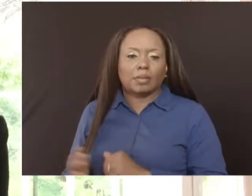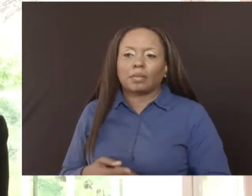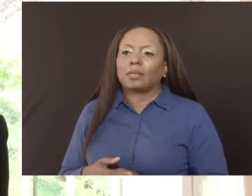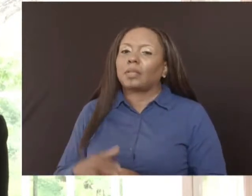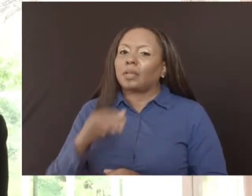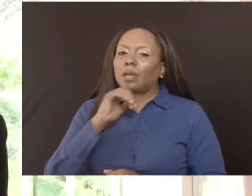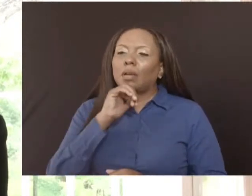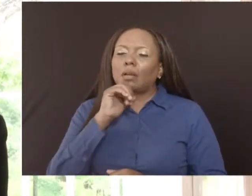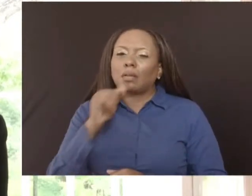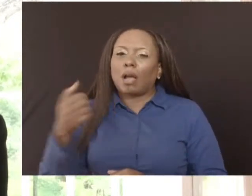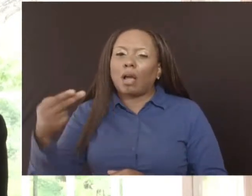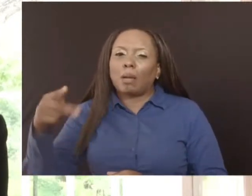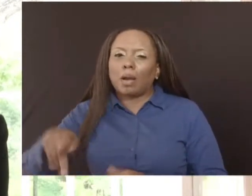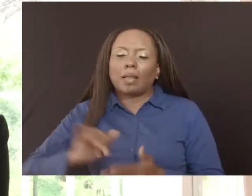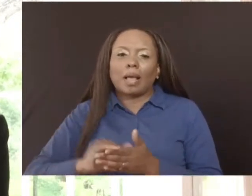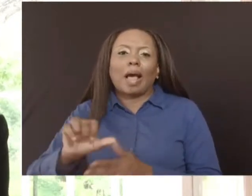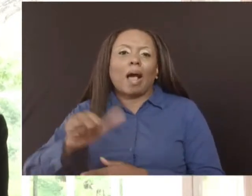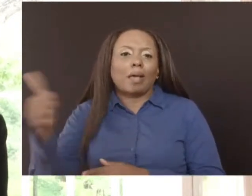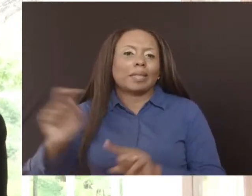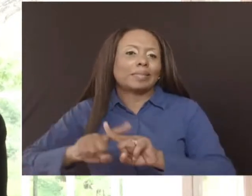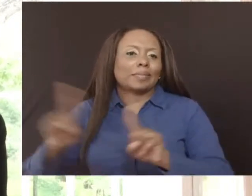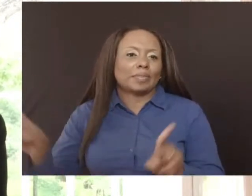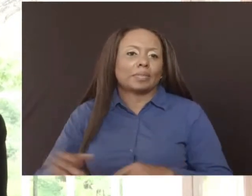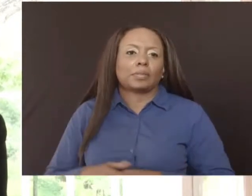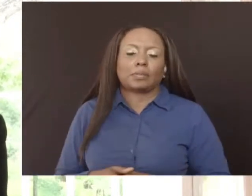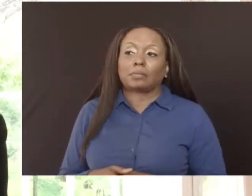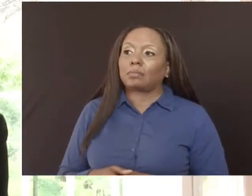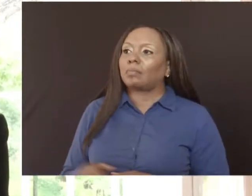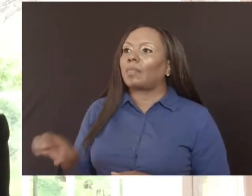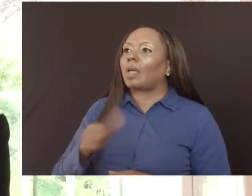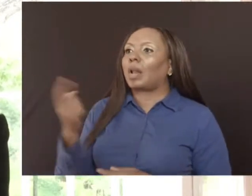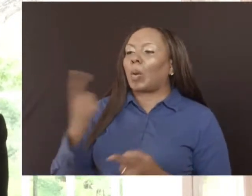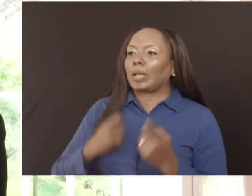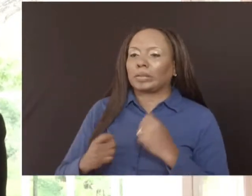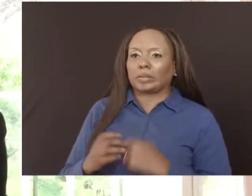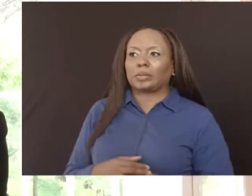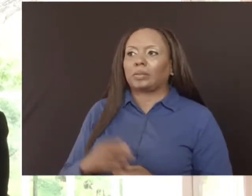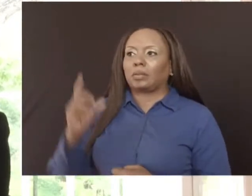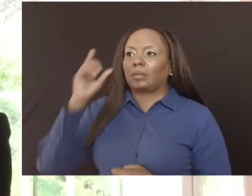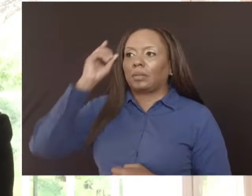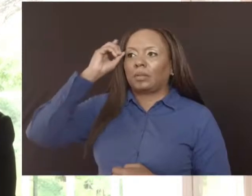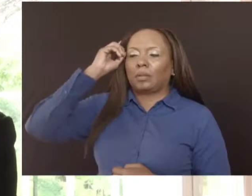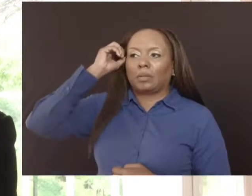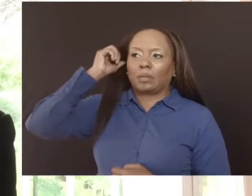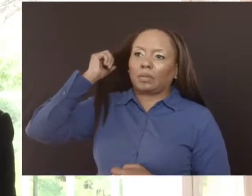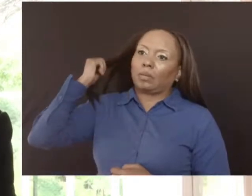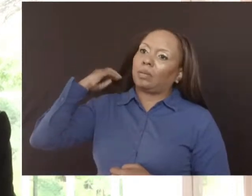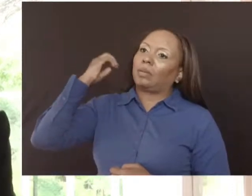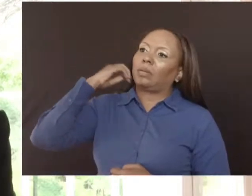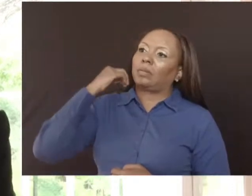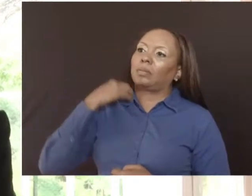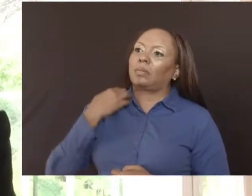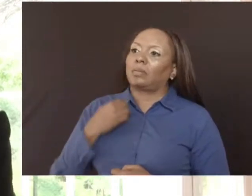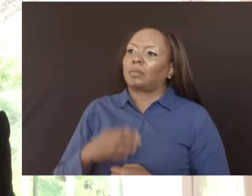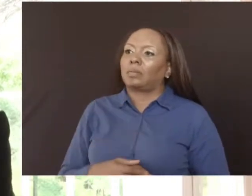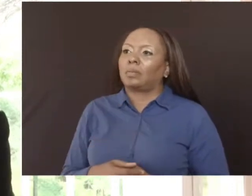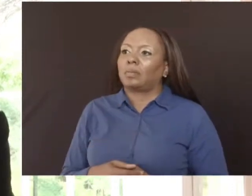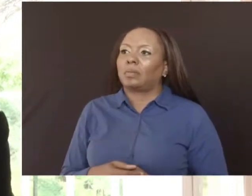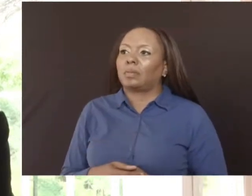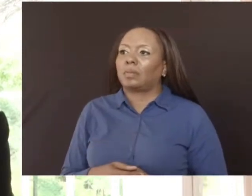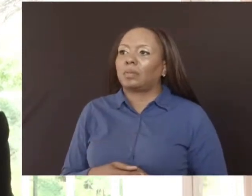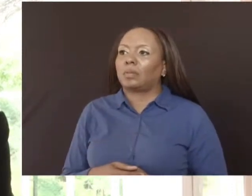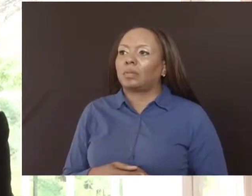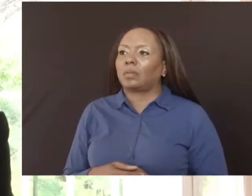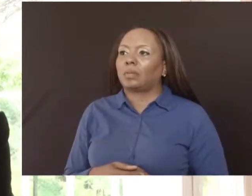else. Absolutely. Okay, let's take another question from the media. I didn't, Carol, Toppin again, I didn't